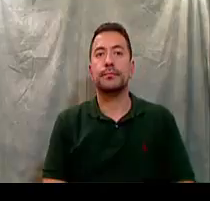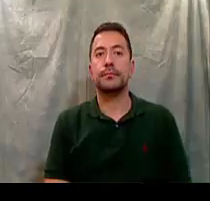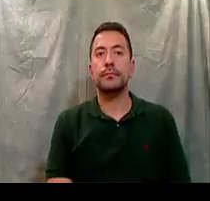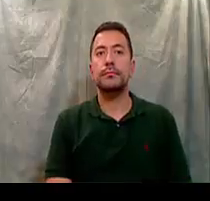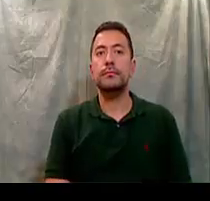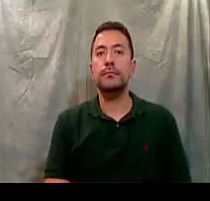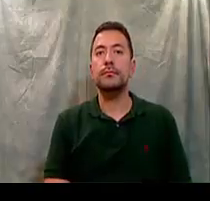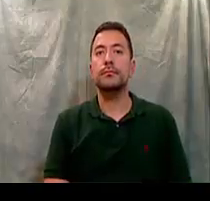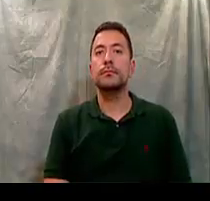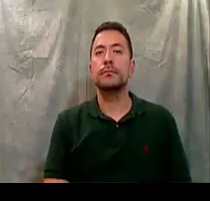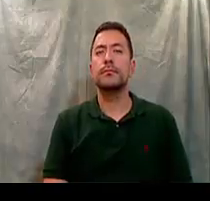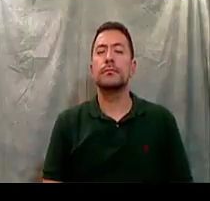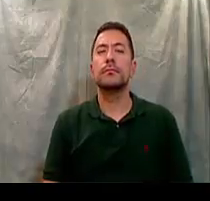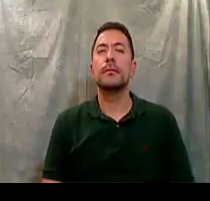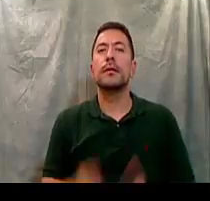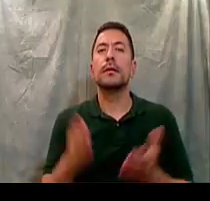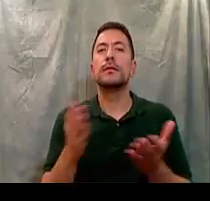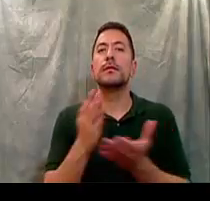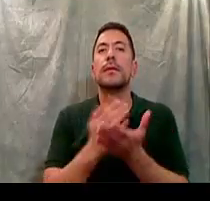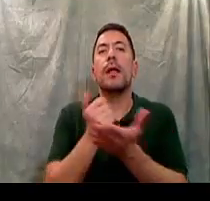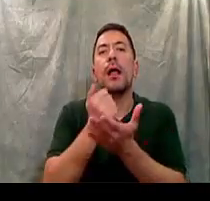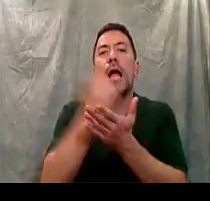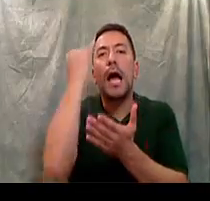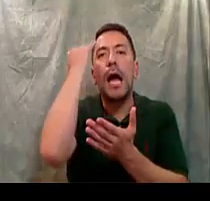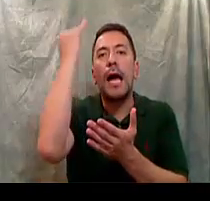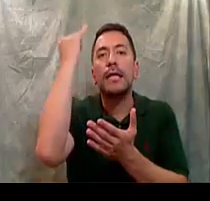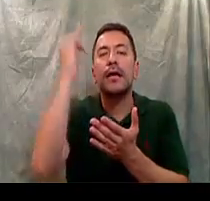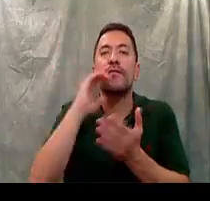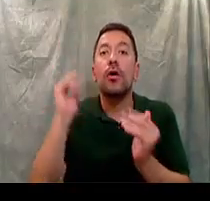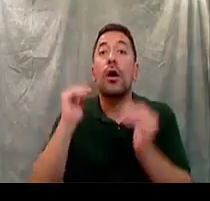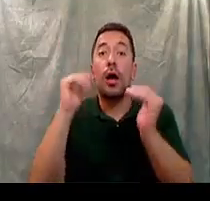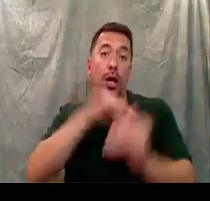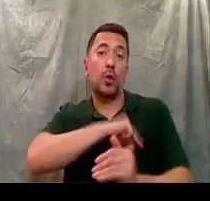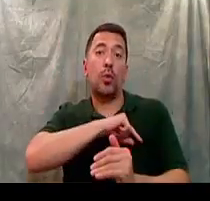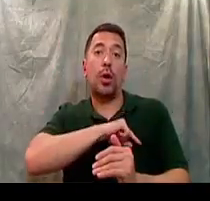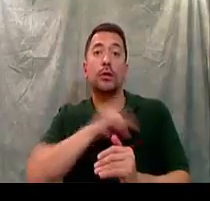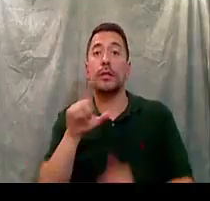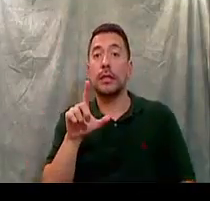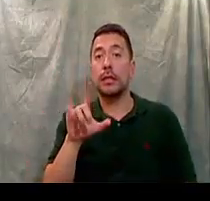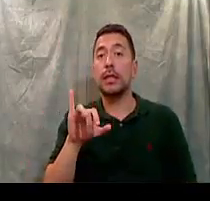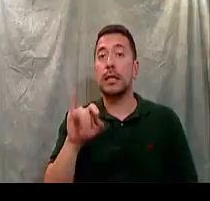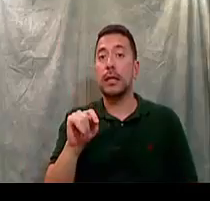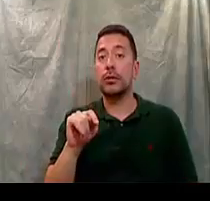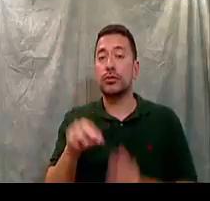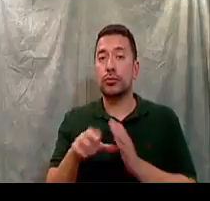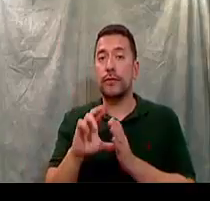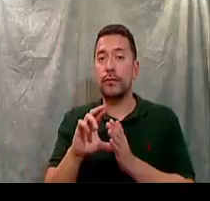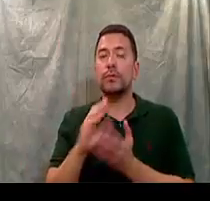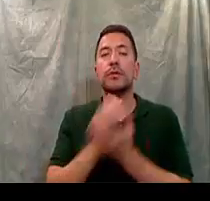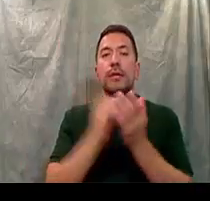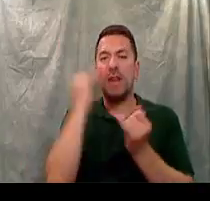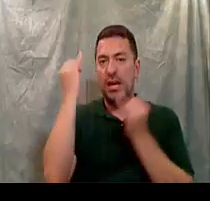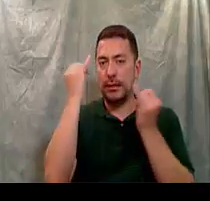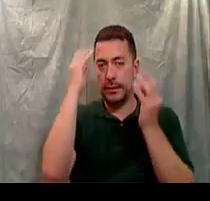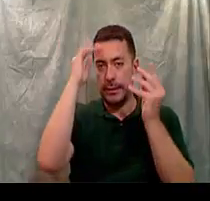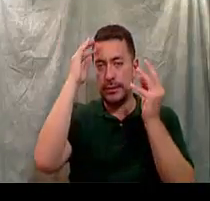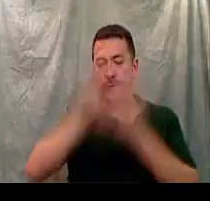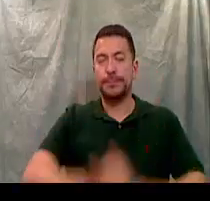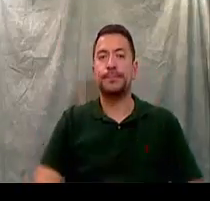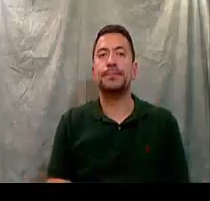Now, what are some of the hints for writing a high-quality literature review? Here are some ideas I want you to